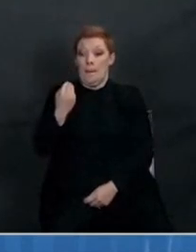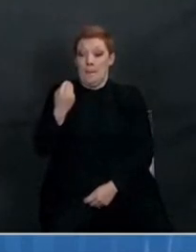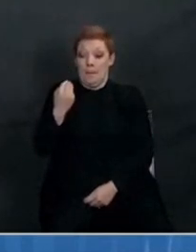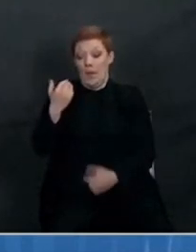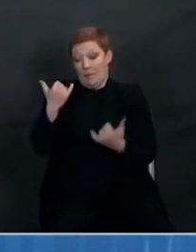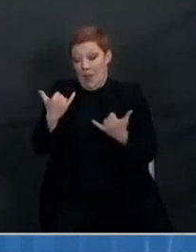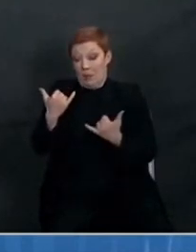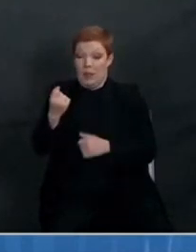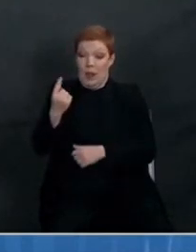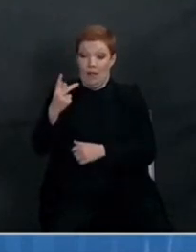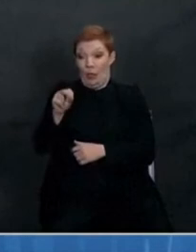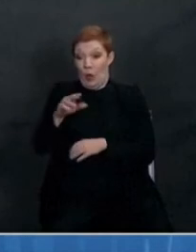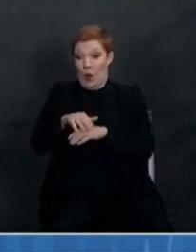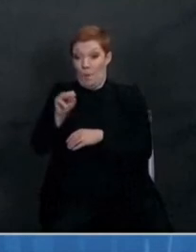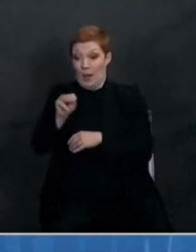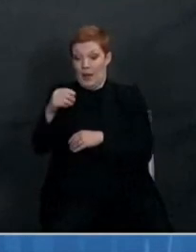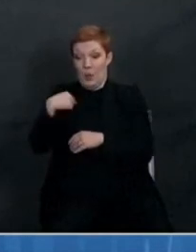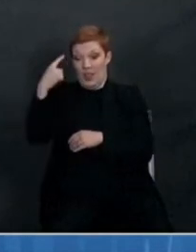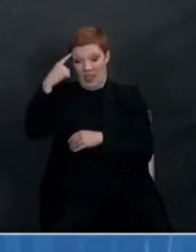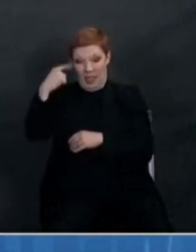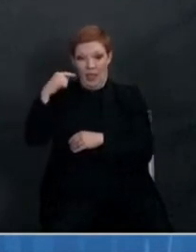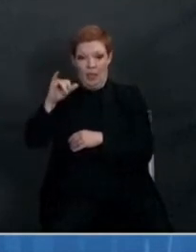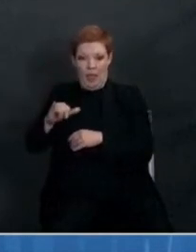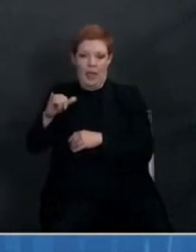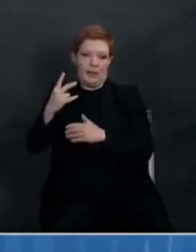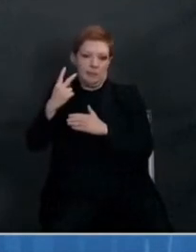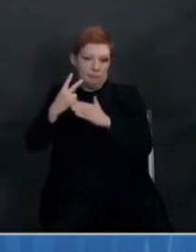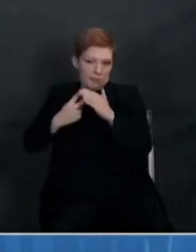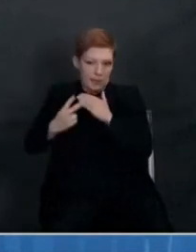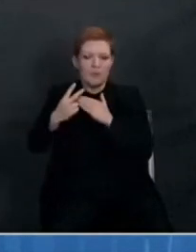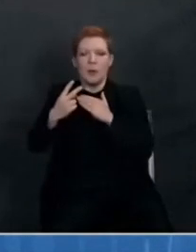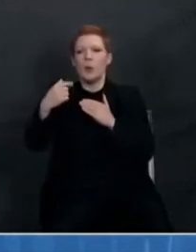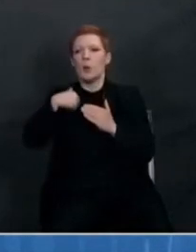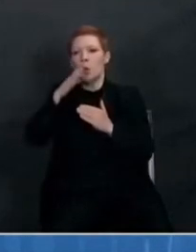to the week. With that, we're happy to take a few of your questions.